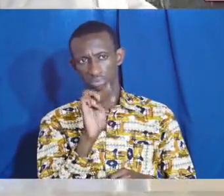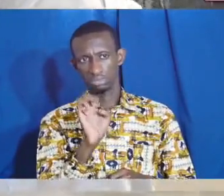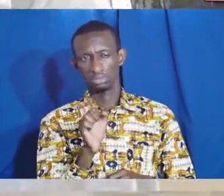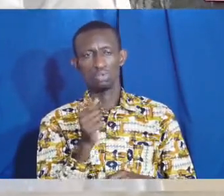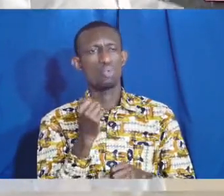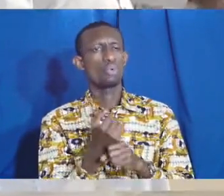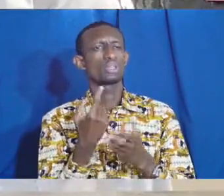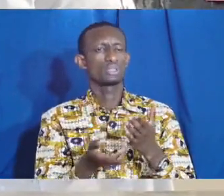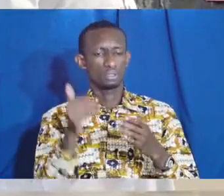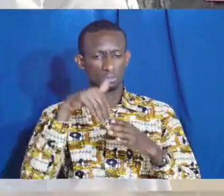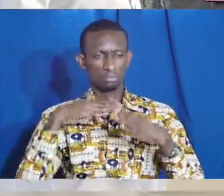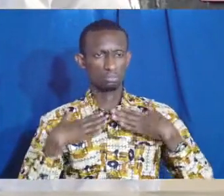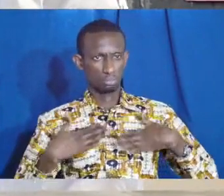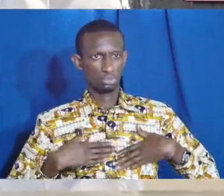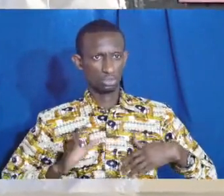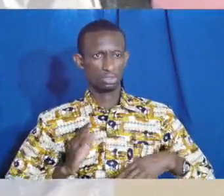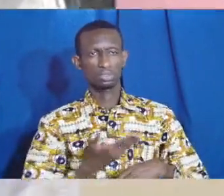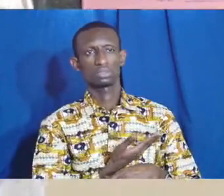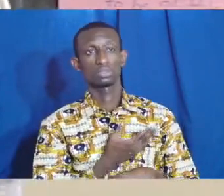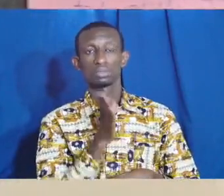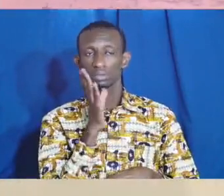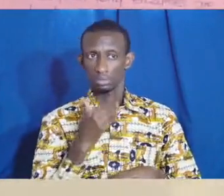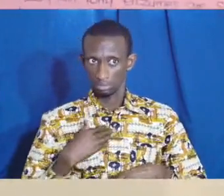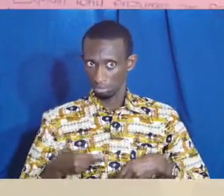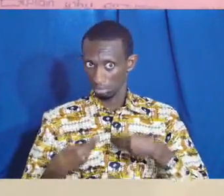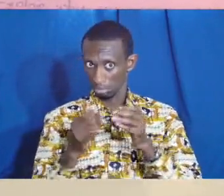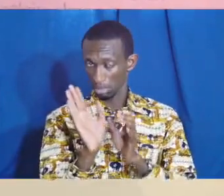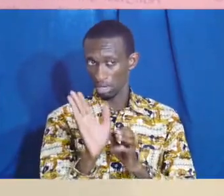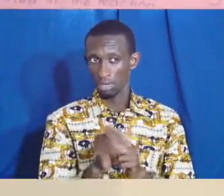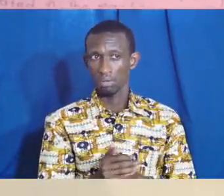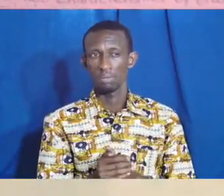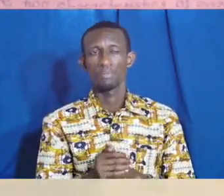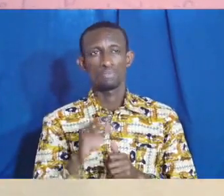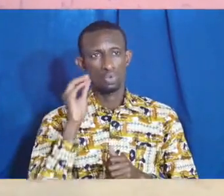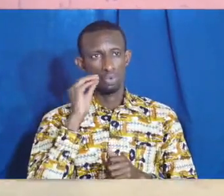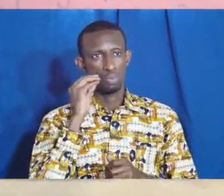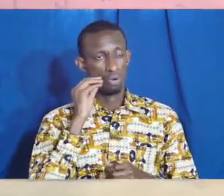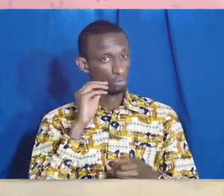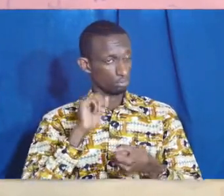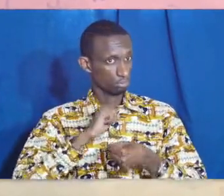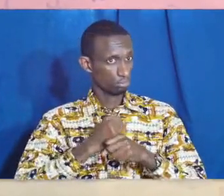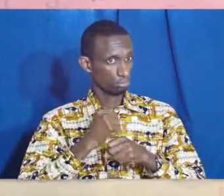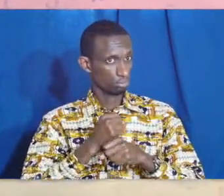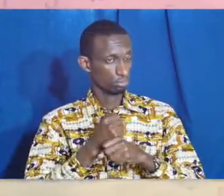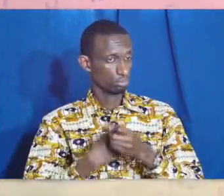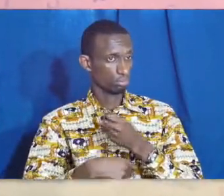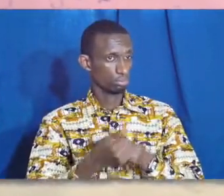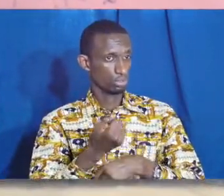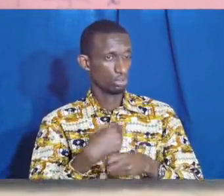body. So I'm going to leave you today with a home assignment which is concerning